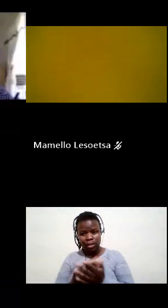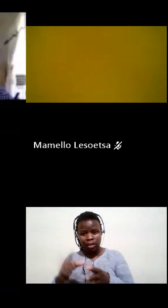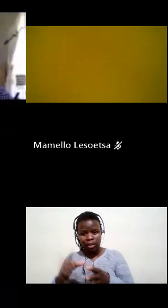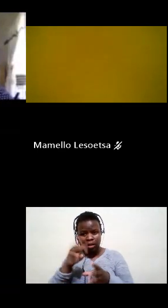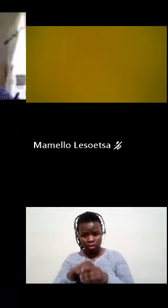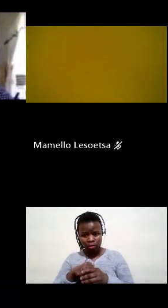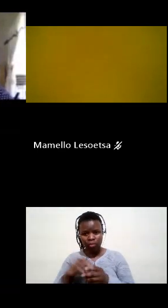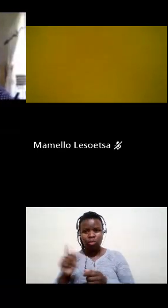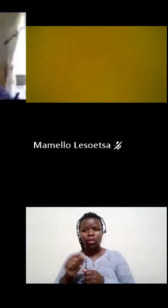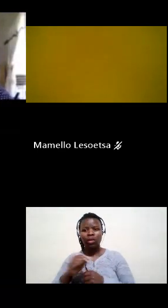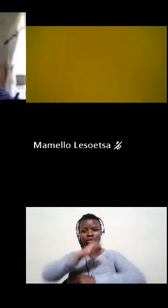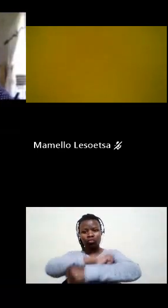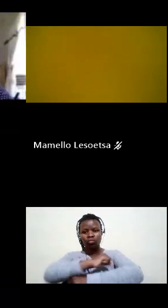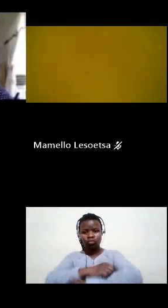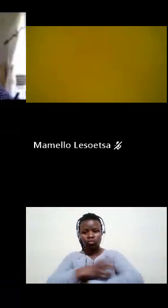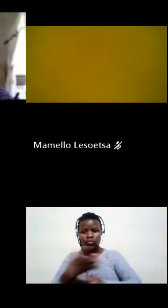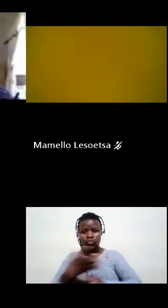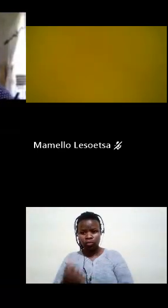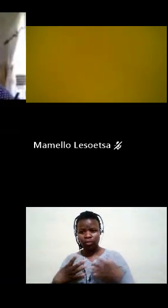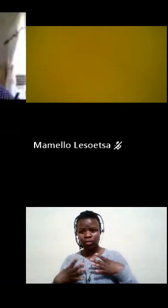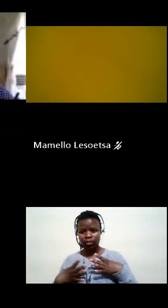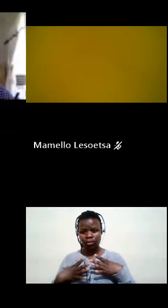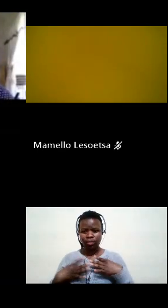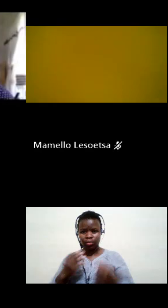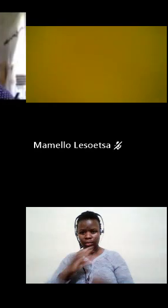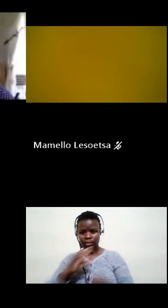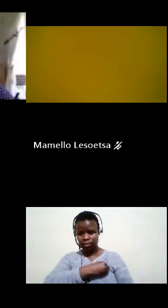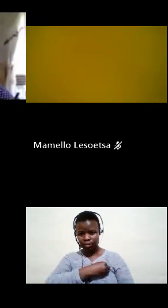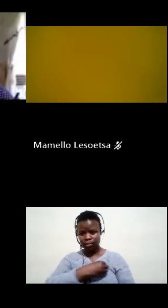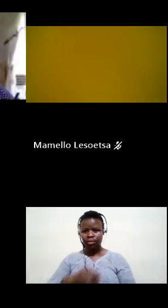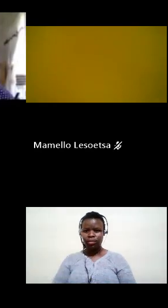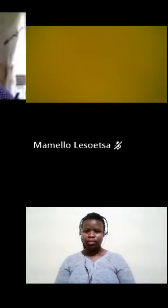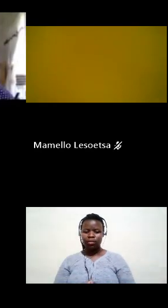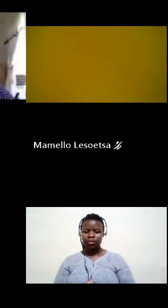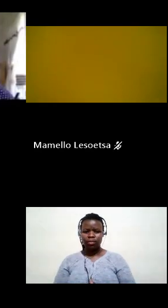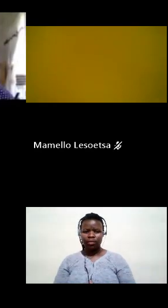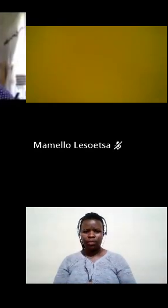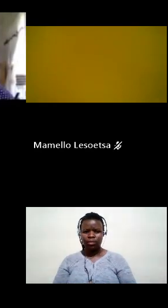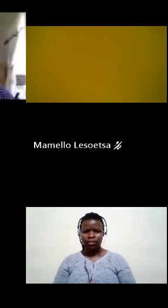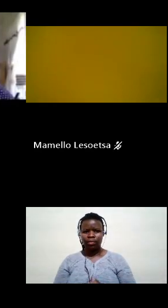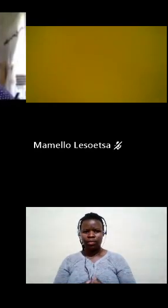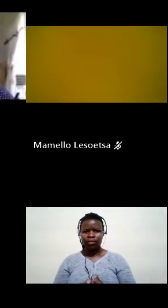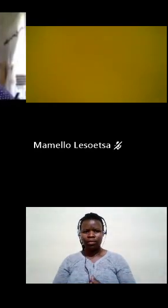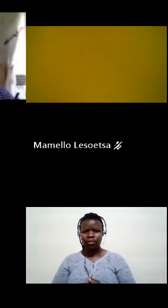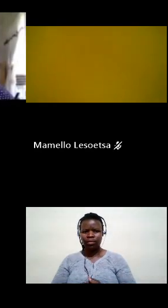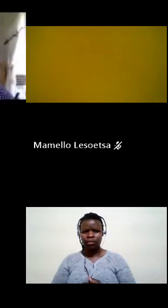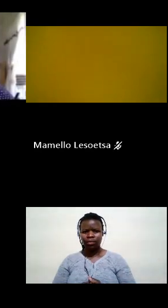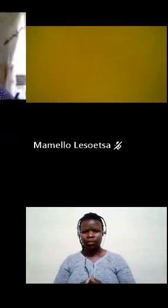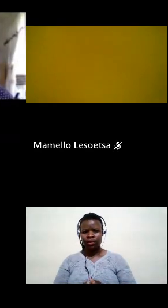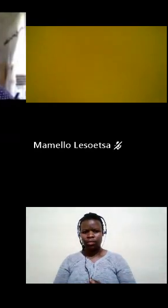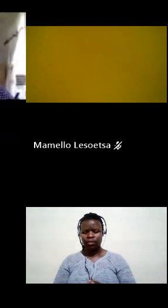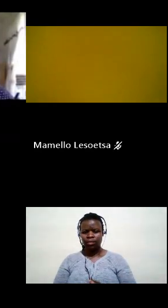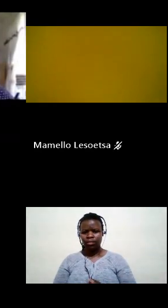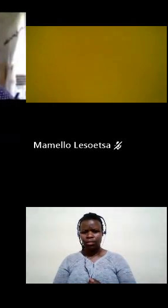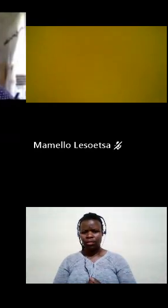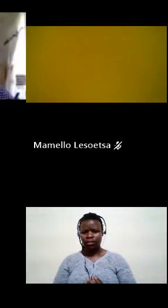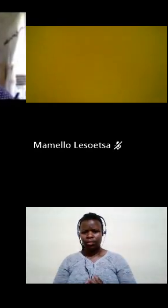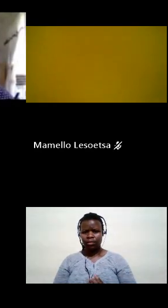into the hallways and to the doors. And he cannot fit in his desk properly. The classroom is very uncomfortable to